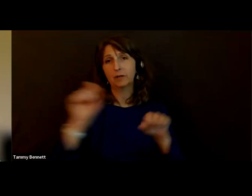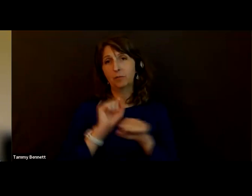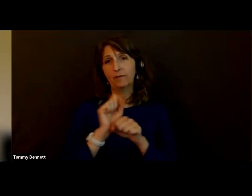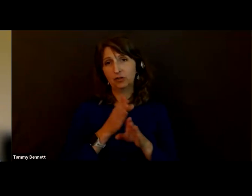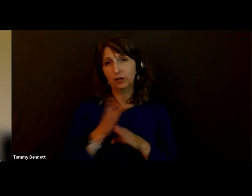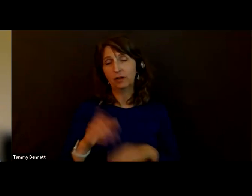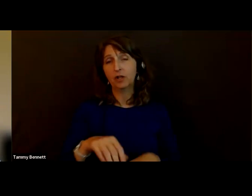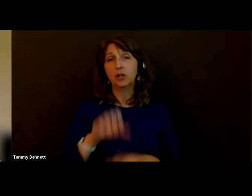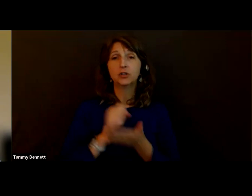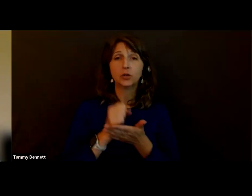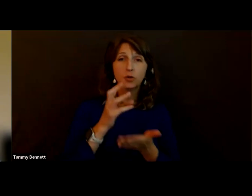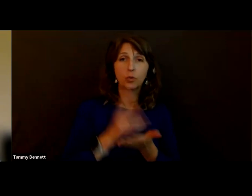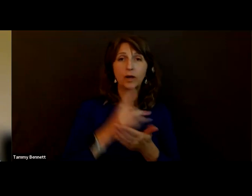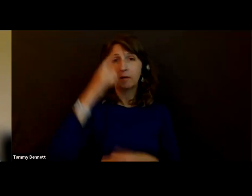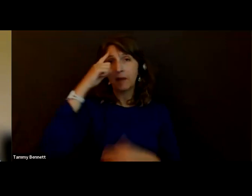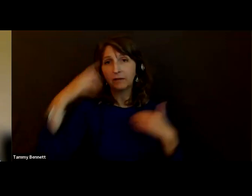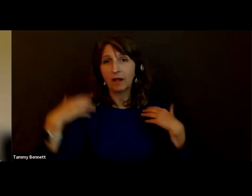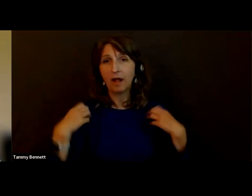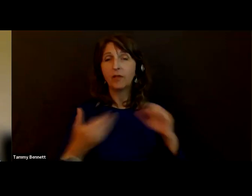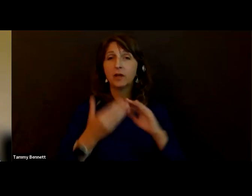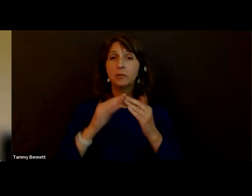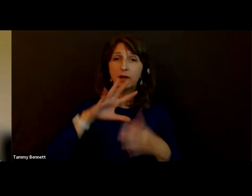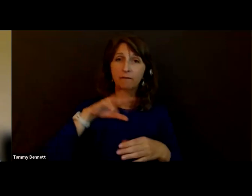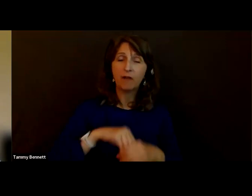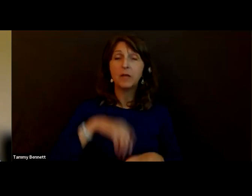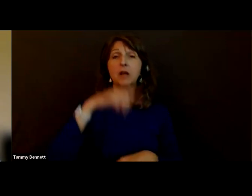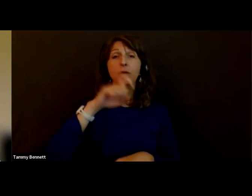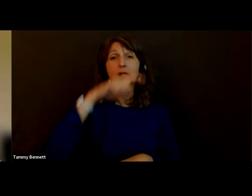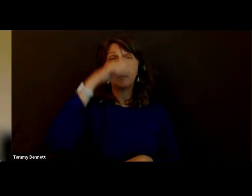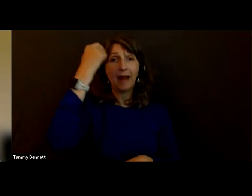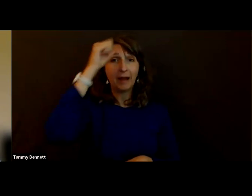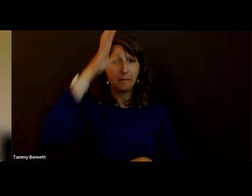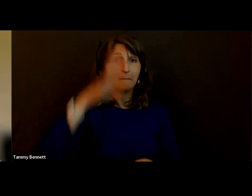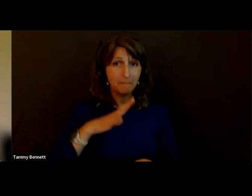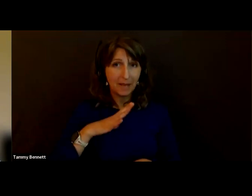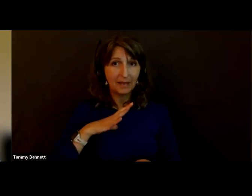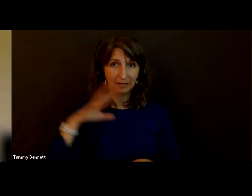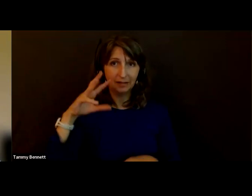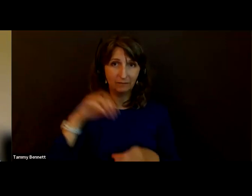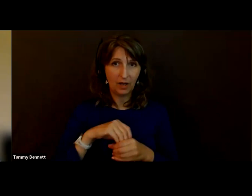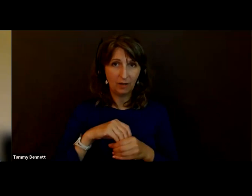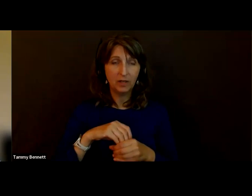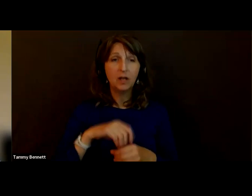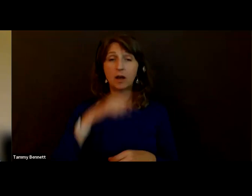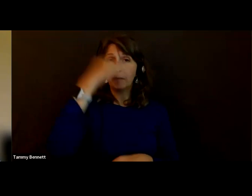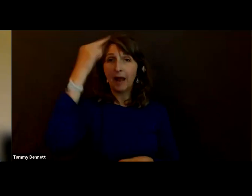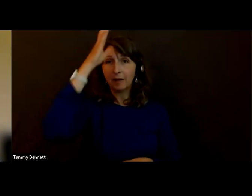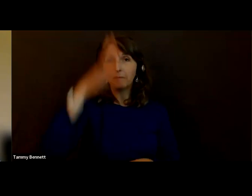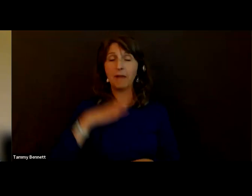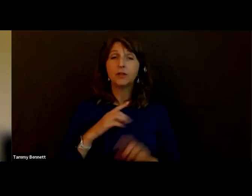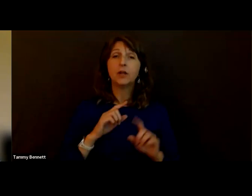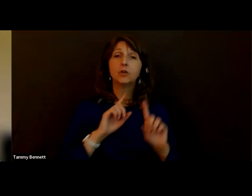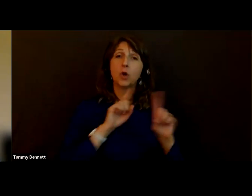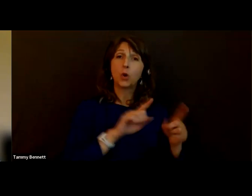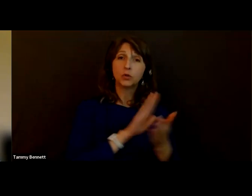need them for community involvement. We even also need Black men to do that. We need them to go to school and get those certifications so that they